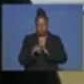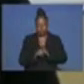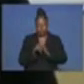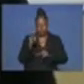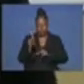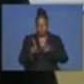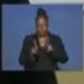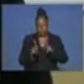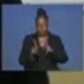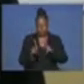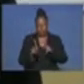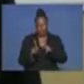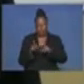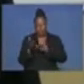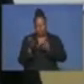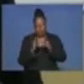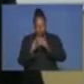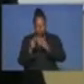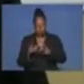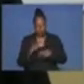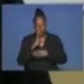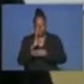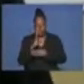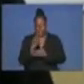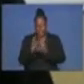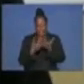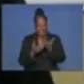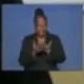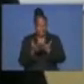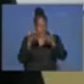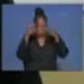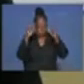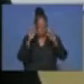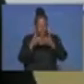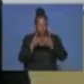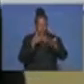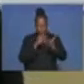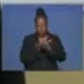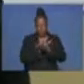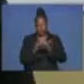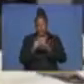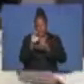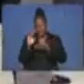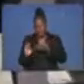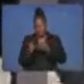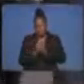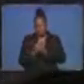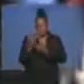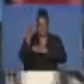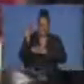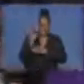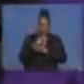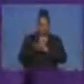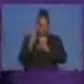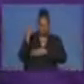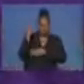Public Services Union will be in the hands of its president, Kimsley Ferguson, before the week's out. Her comments follow last week's